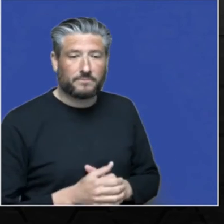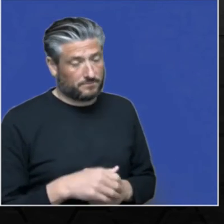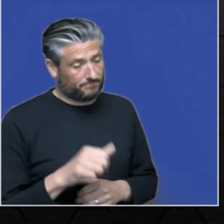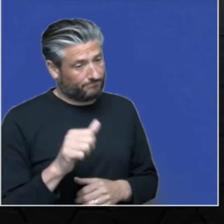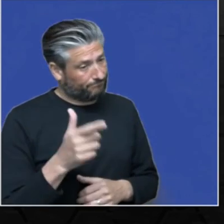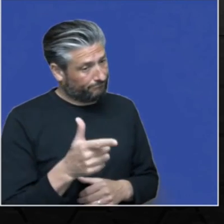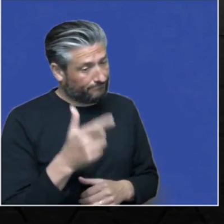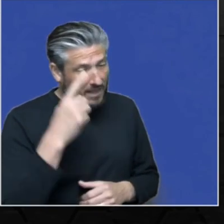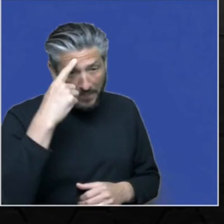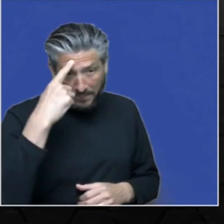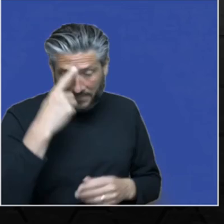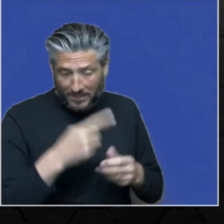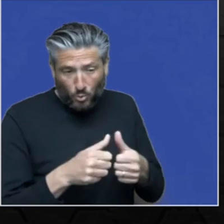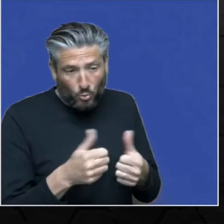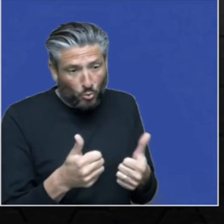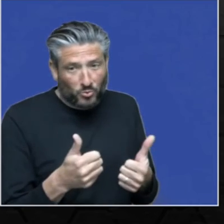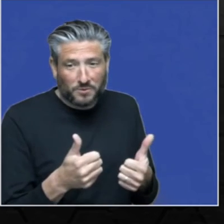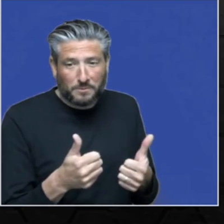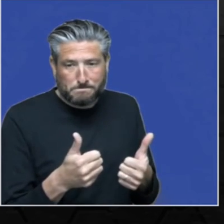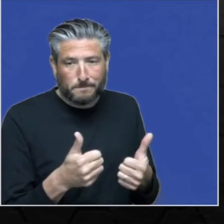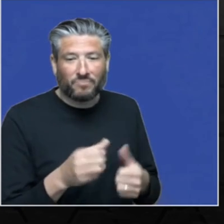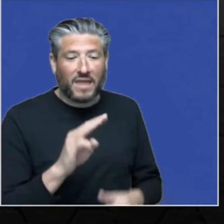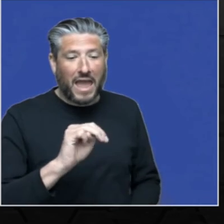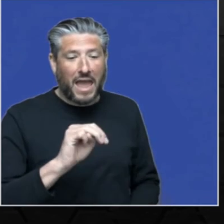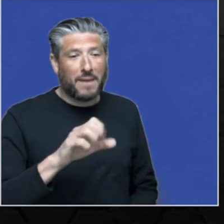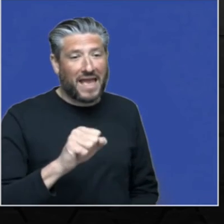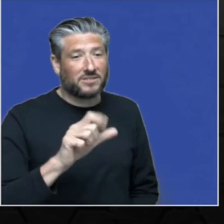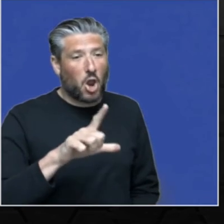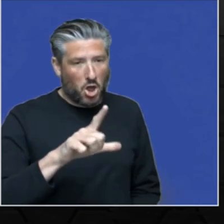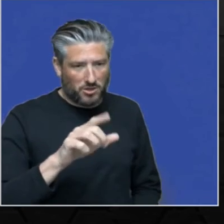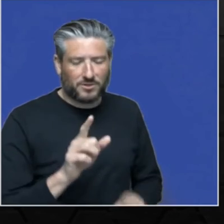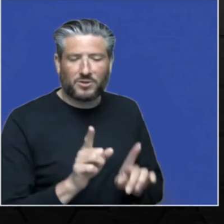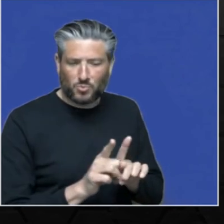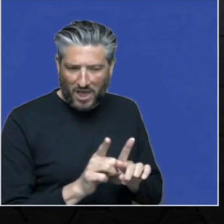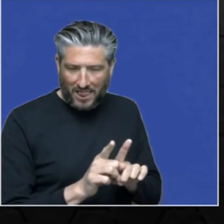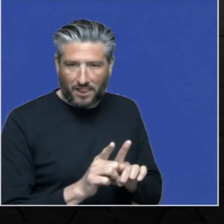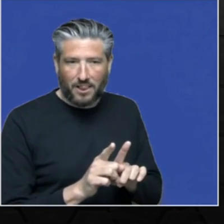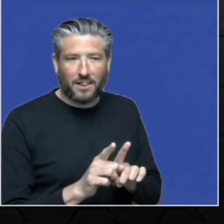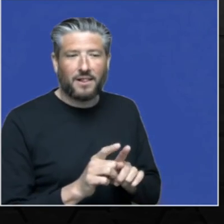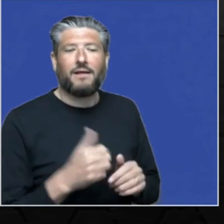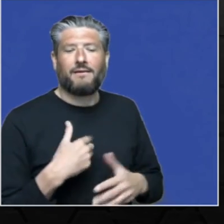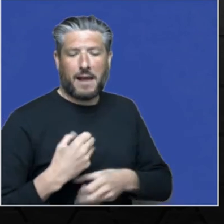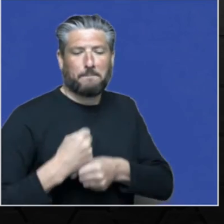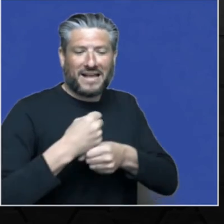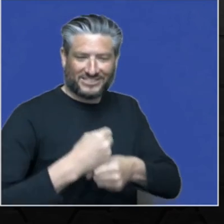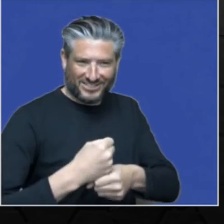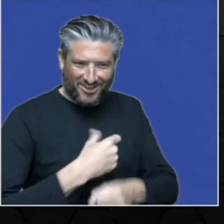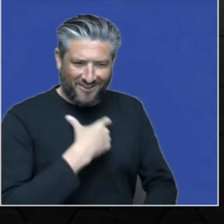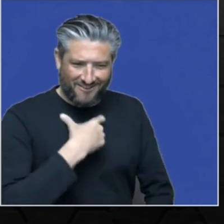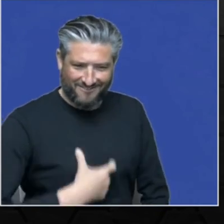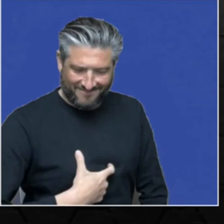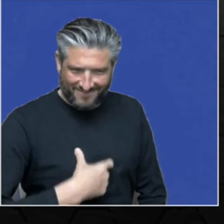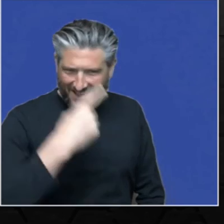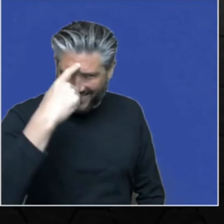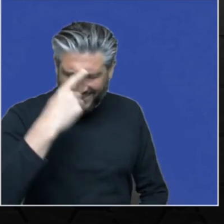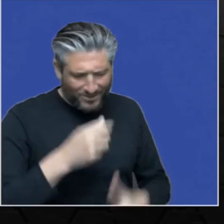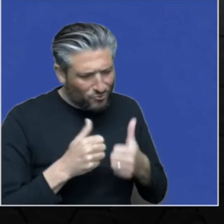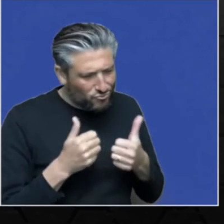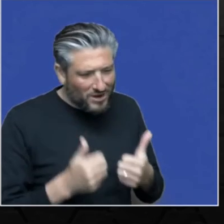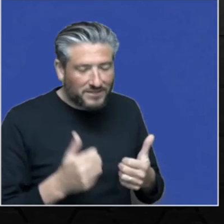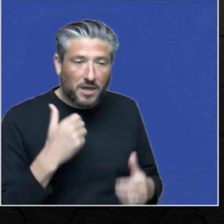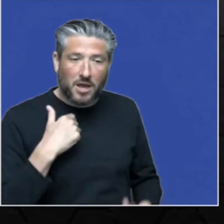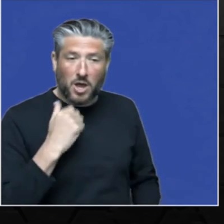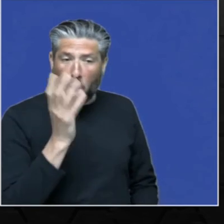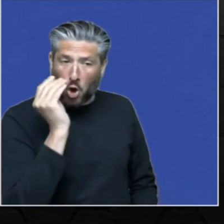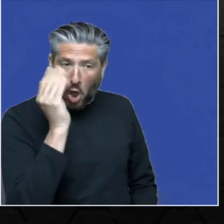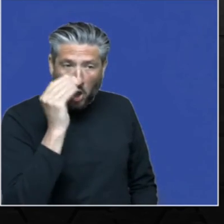also apply to become a Microsoft Learn Student Ambassador. I think it's a great experience to start using Azure, make some workshops.